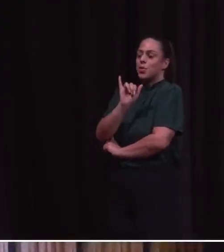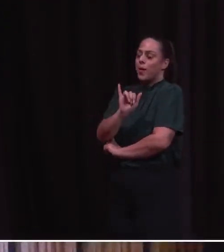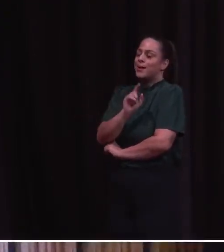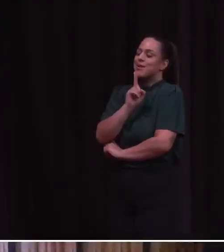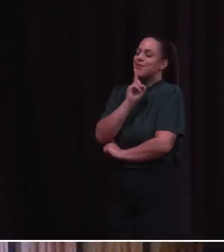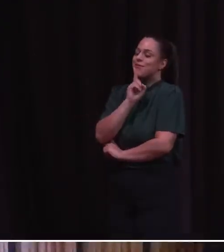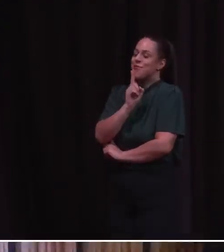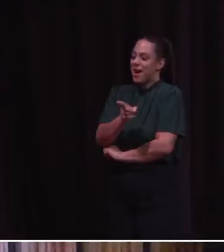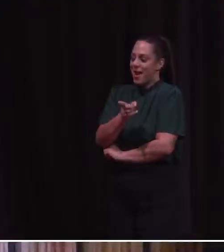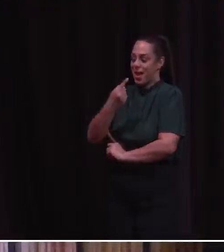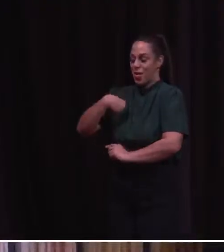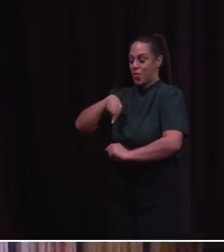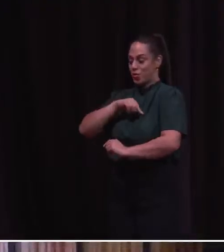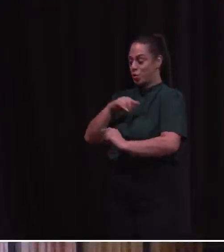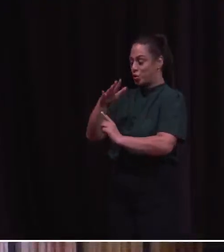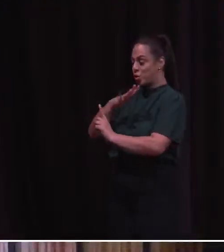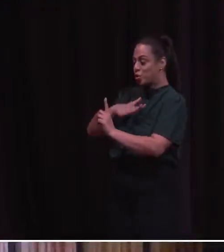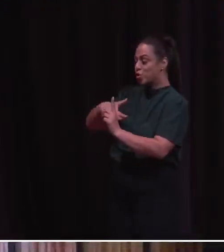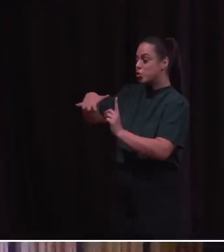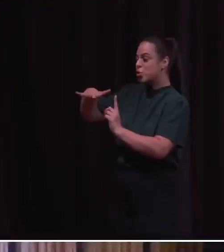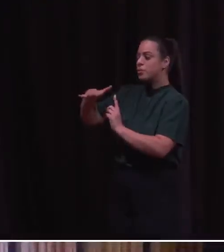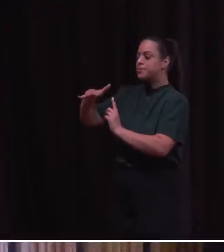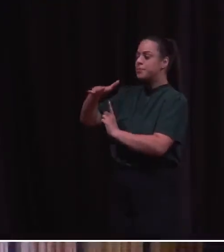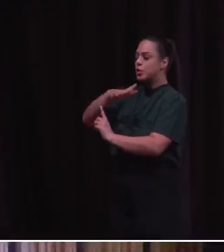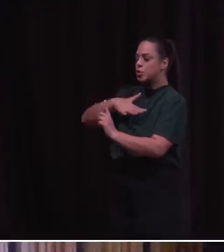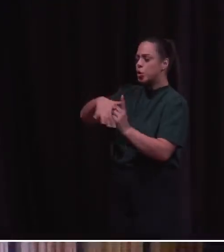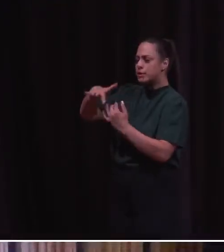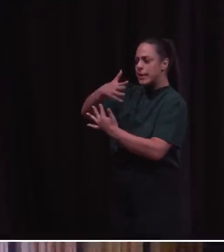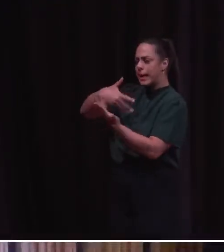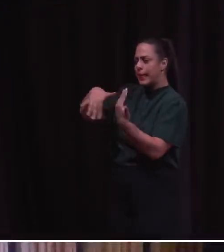And then how do we get it?